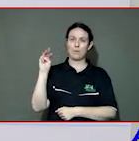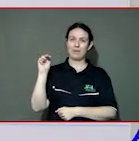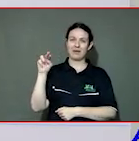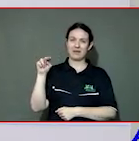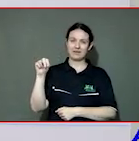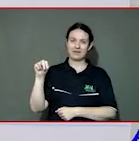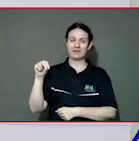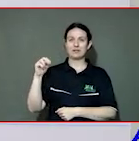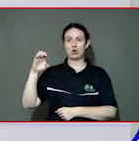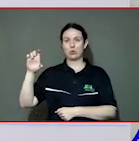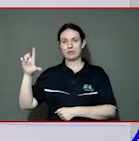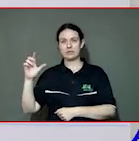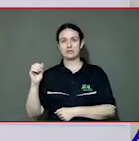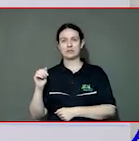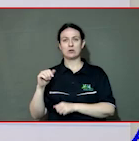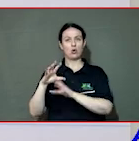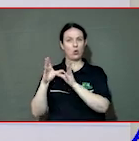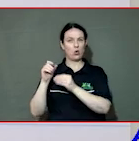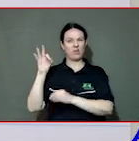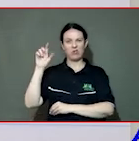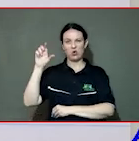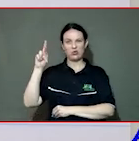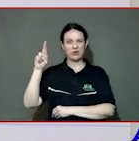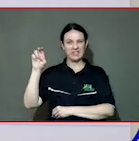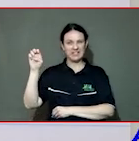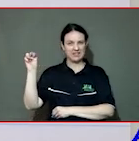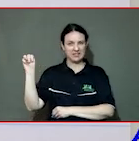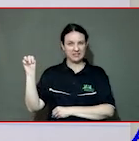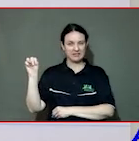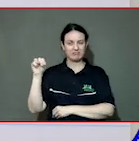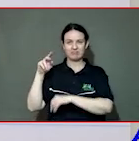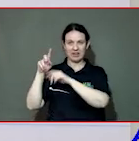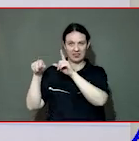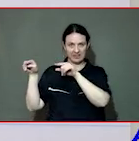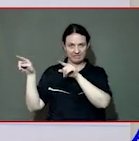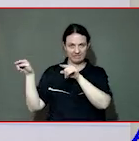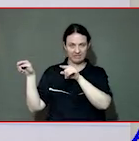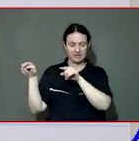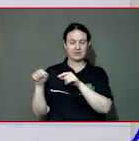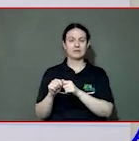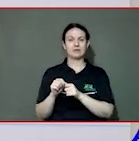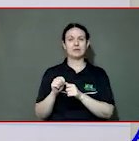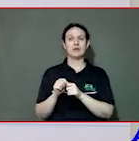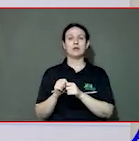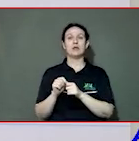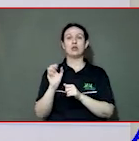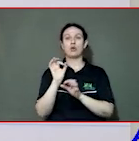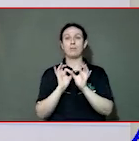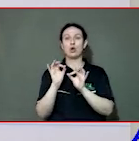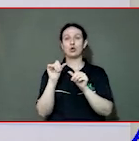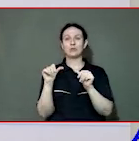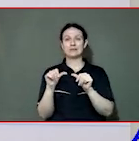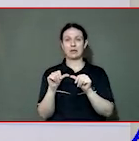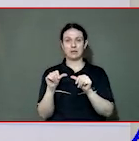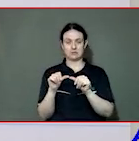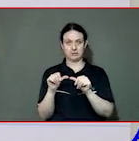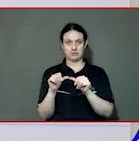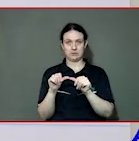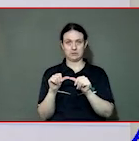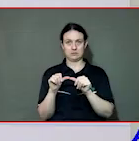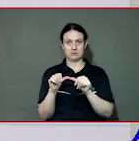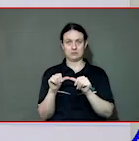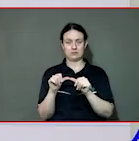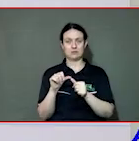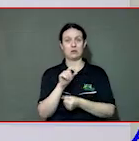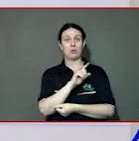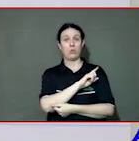chlorine, those fluorine, that's your molecule size. Because then you look at